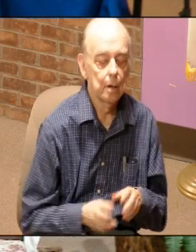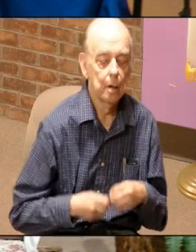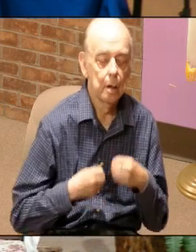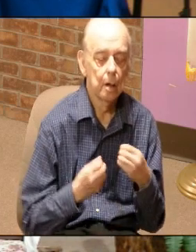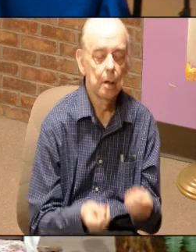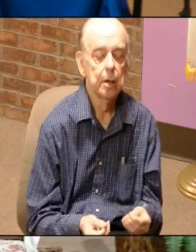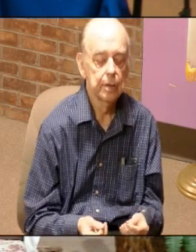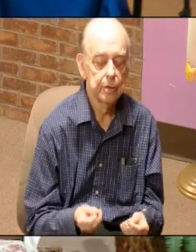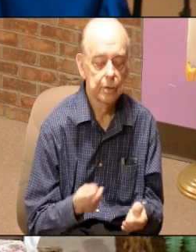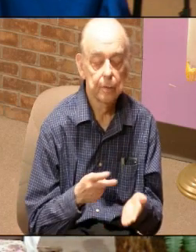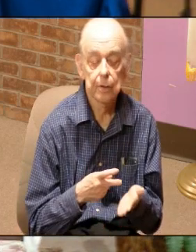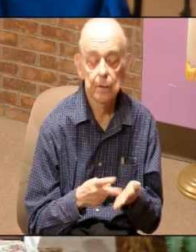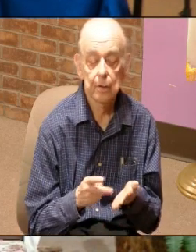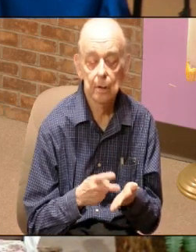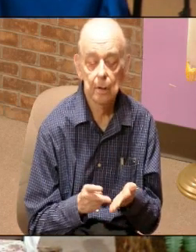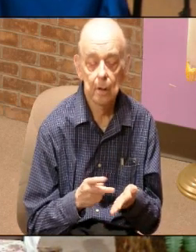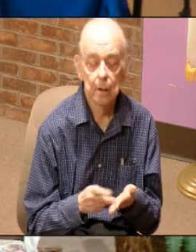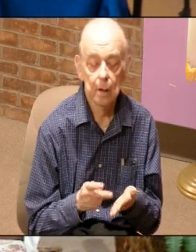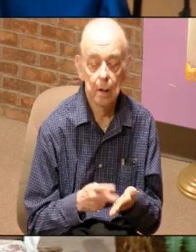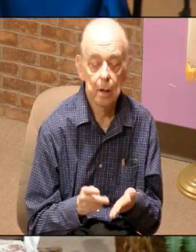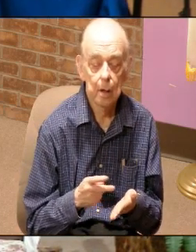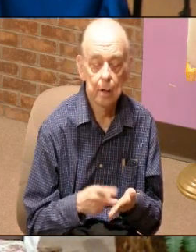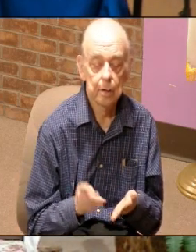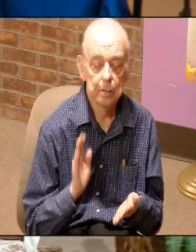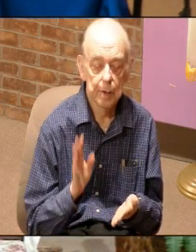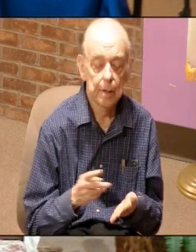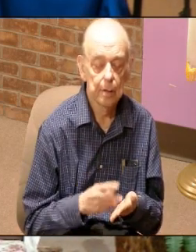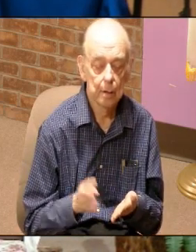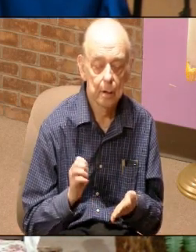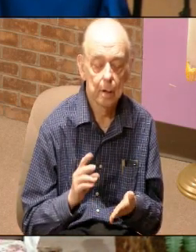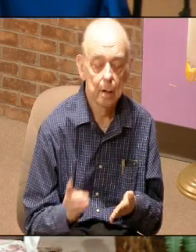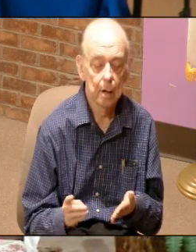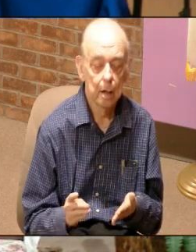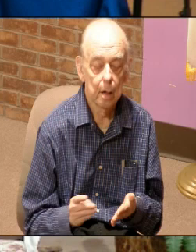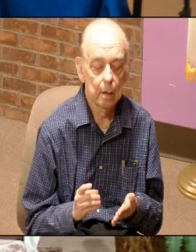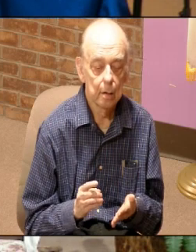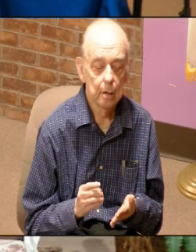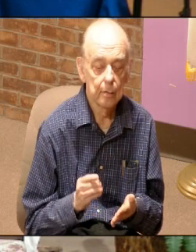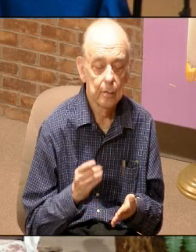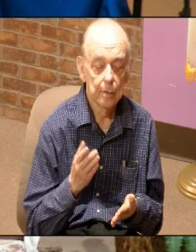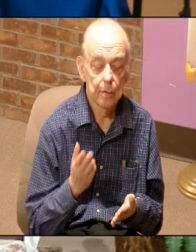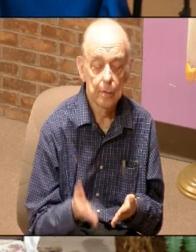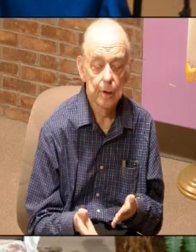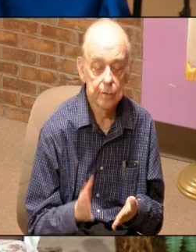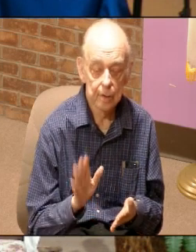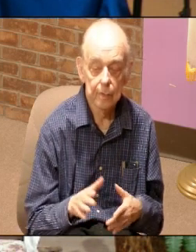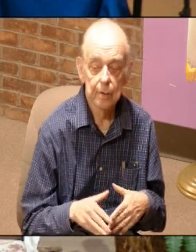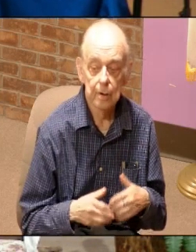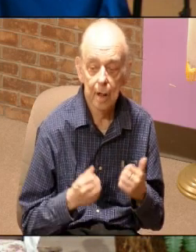give yourself a salary you could have paid their education and everything else for the rest of their life